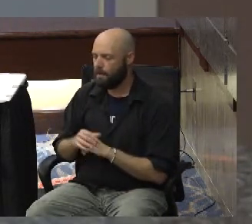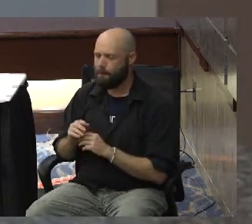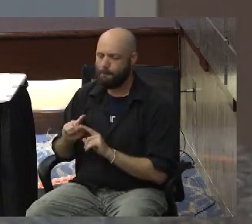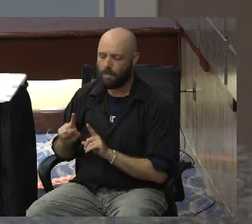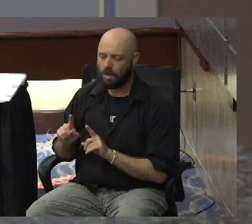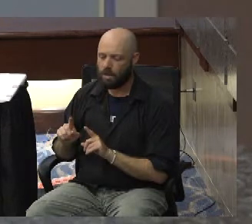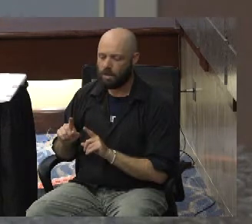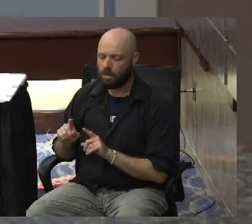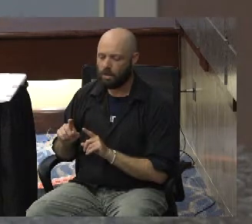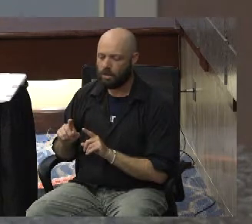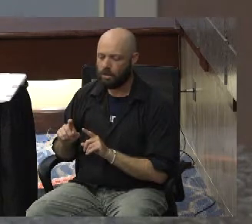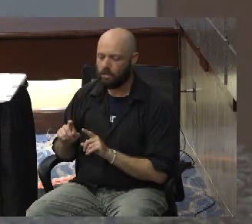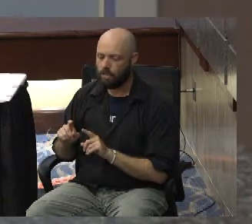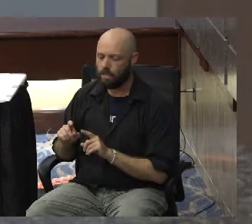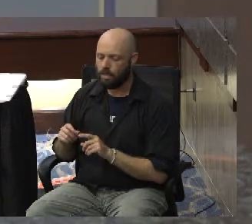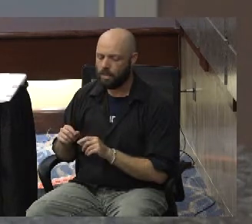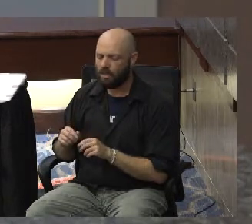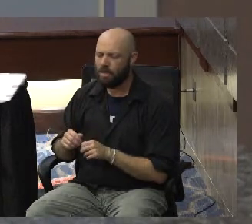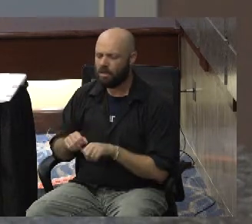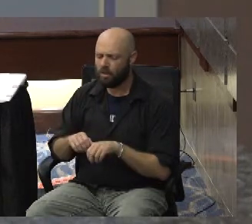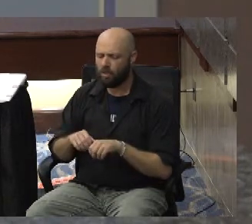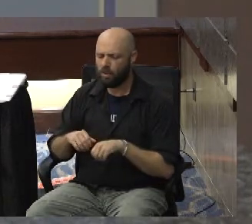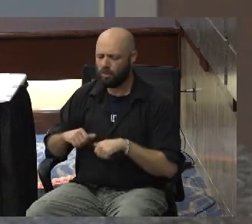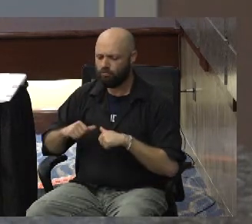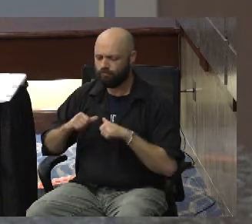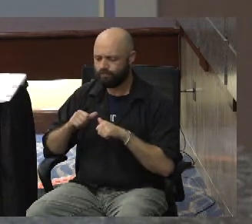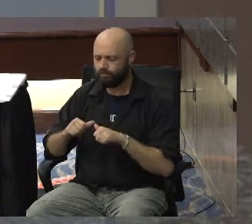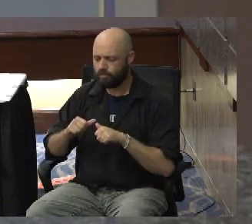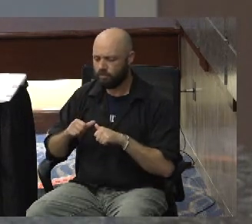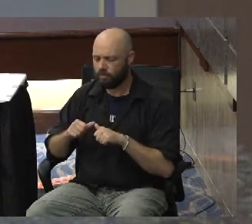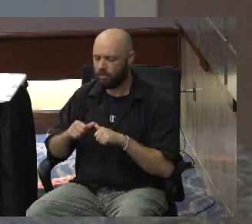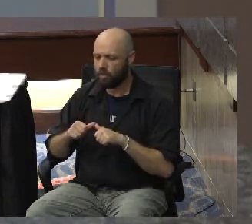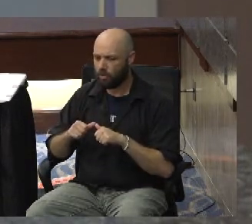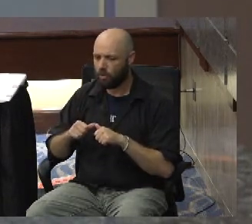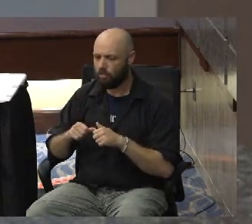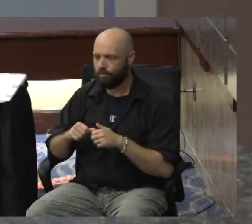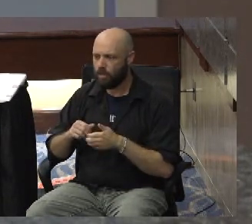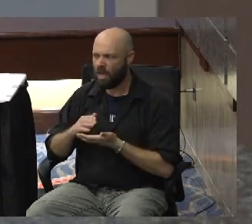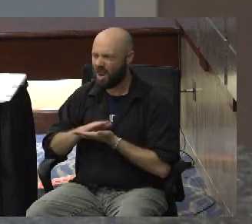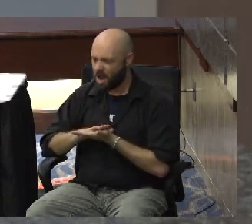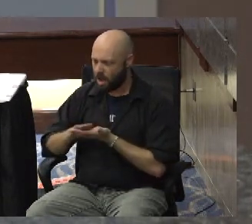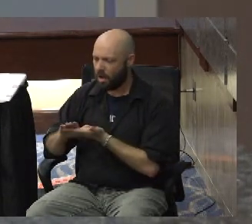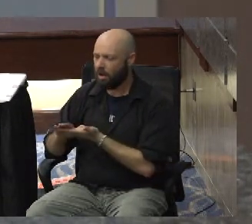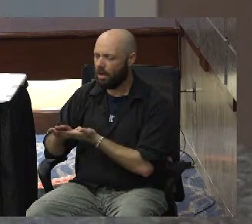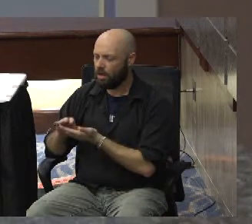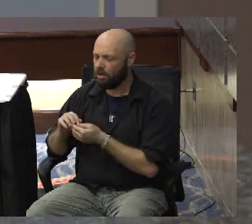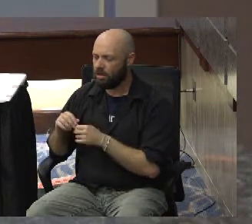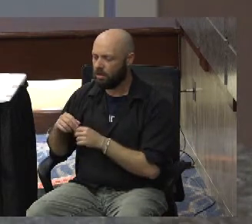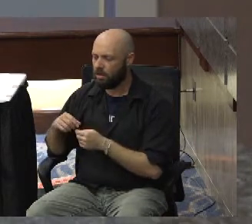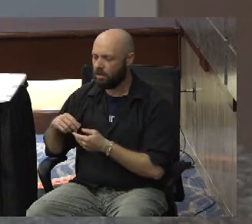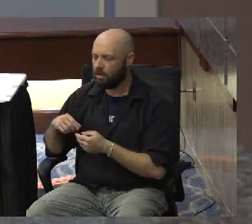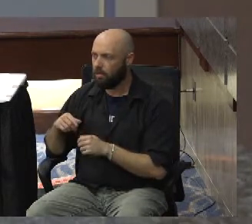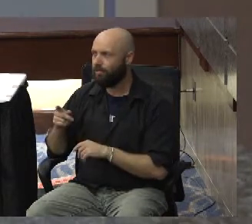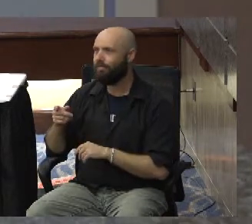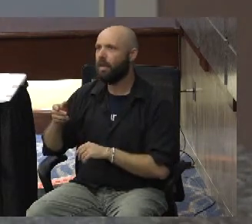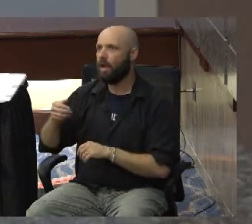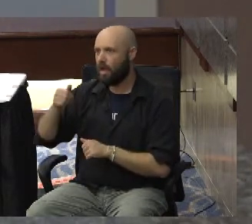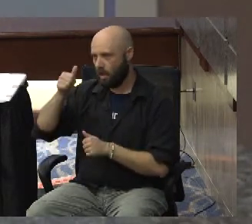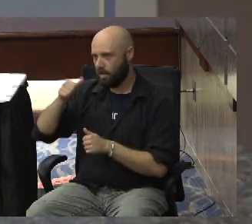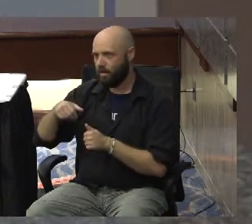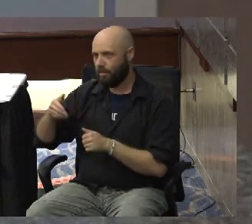the ability to operate in civil discourse. I was at a luncheon earlier where Bill Clifton made the same statement